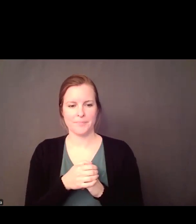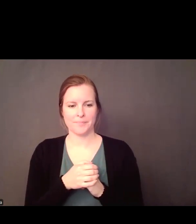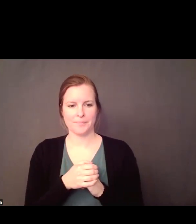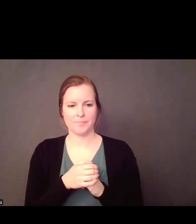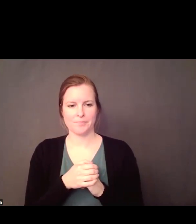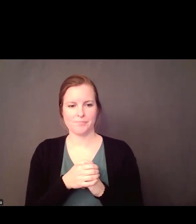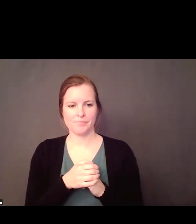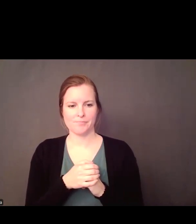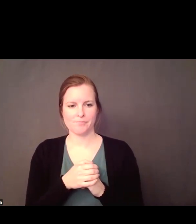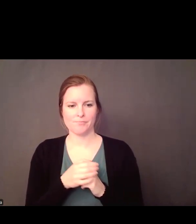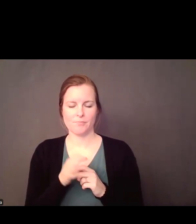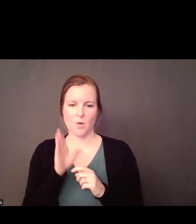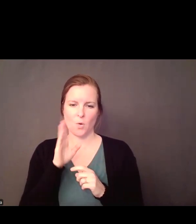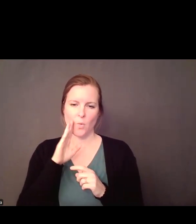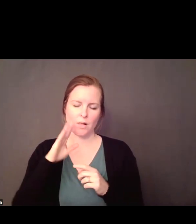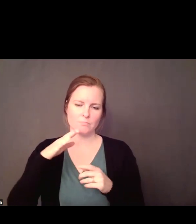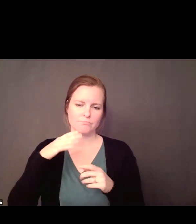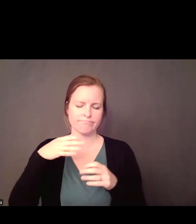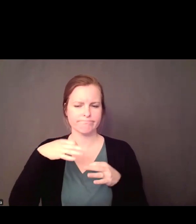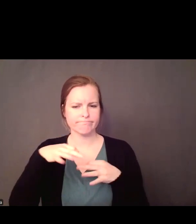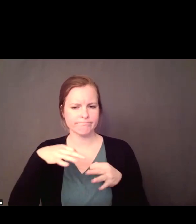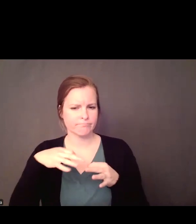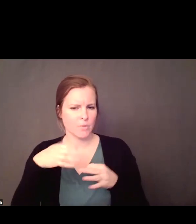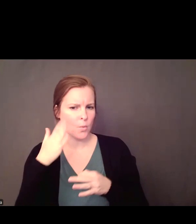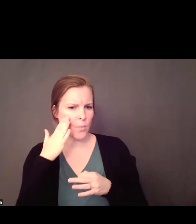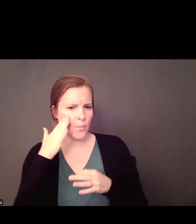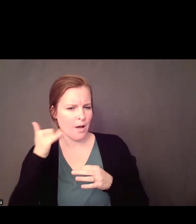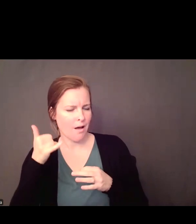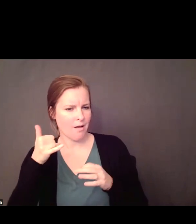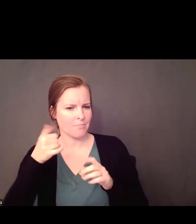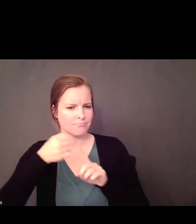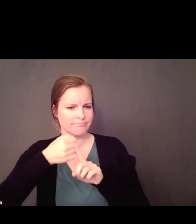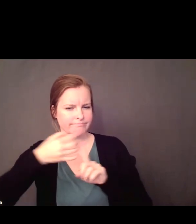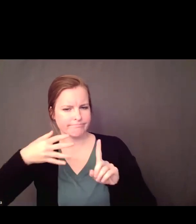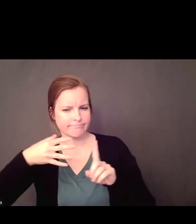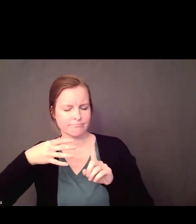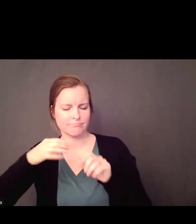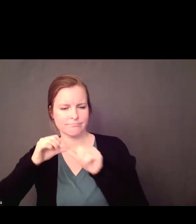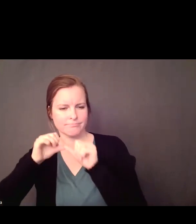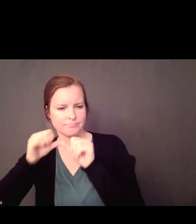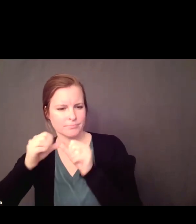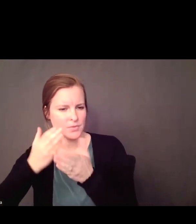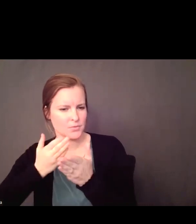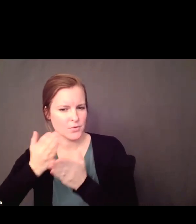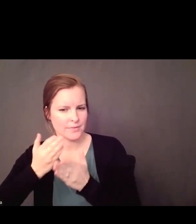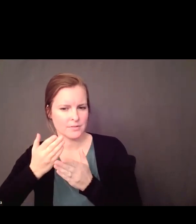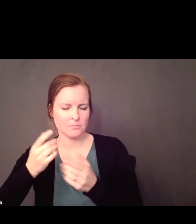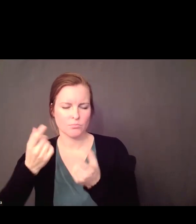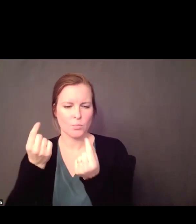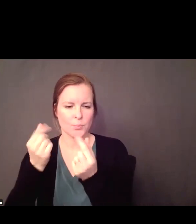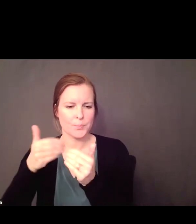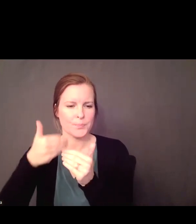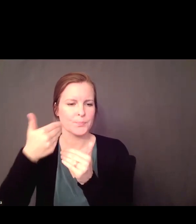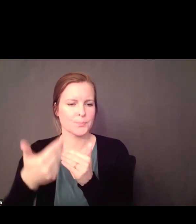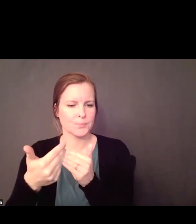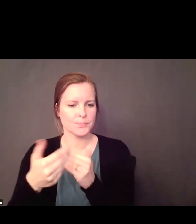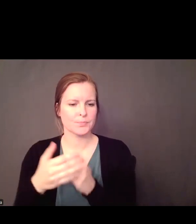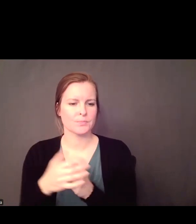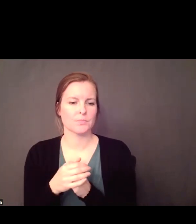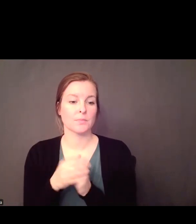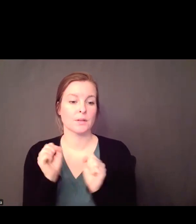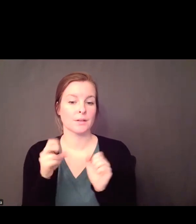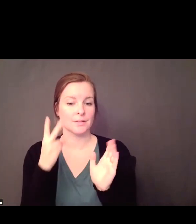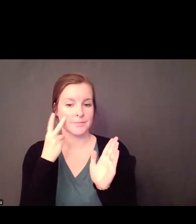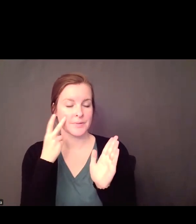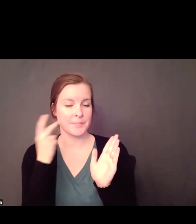some justification for continued CSS services and what comes next. So you see